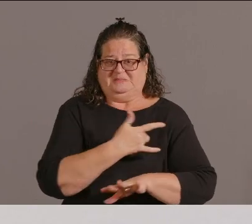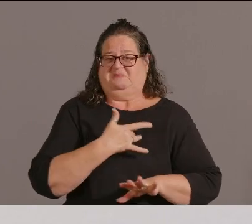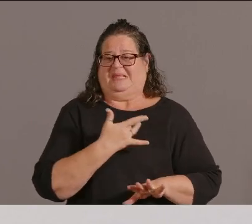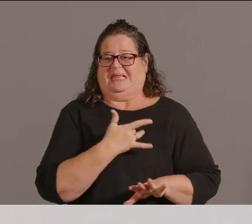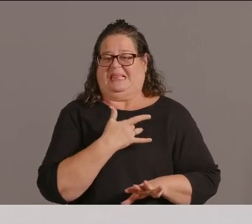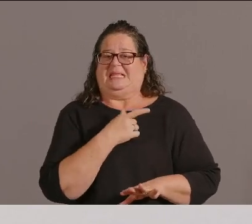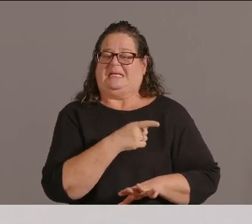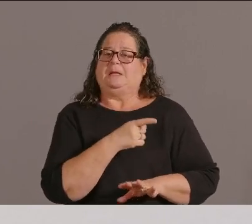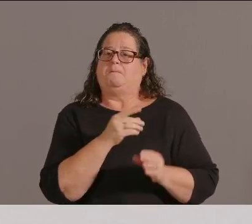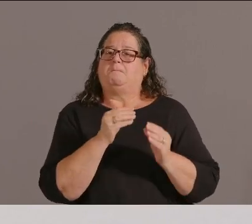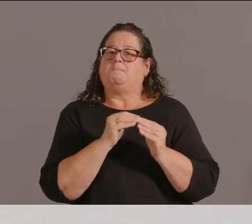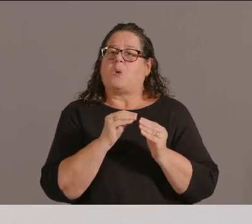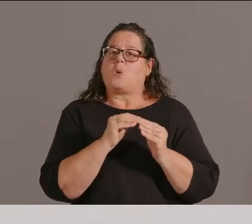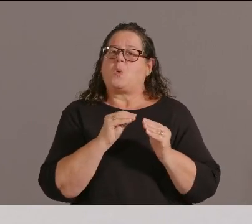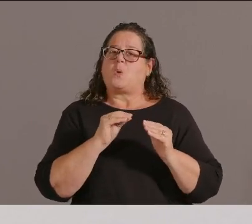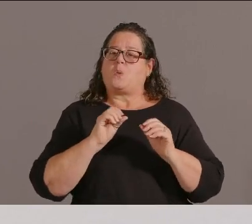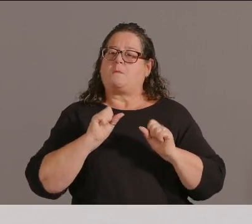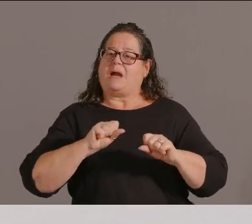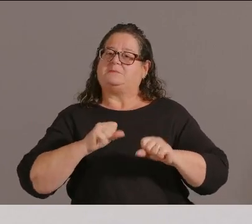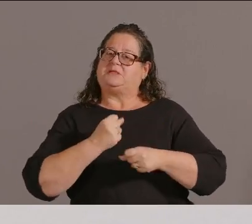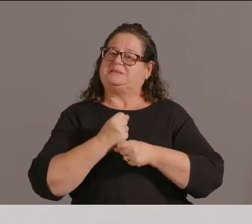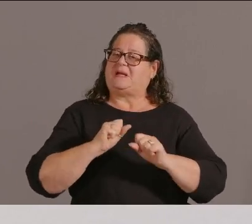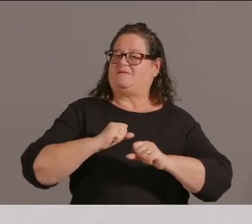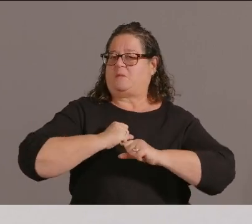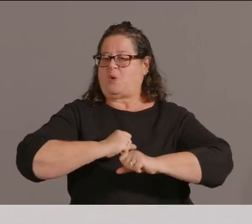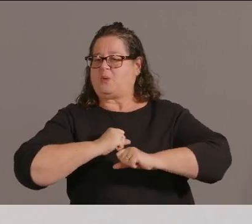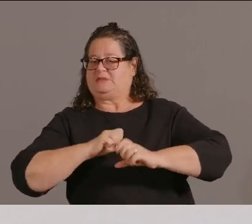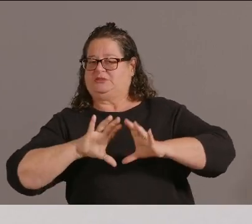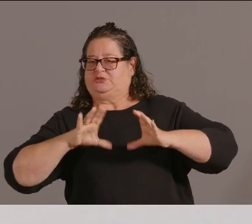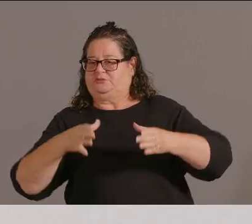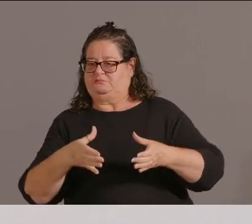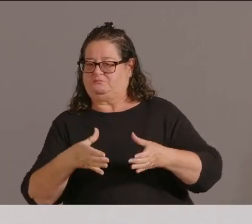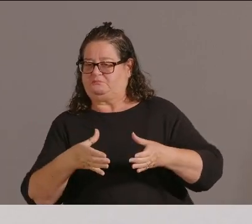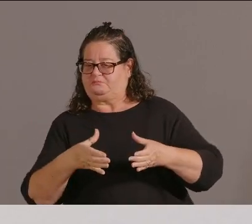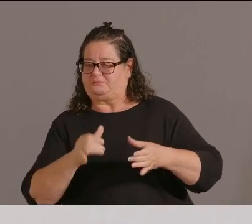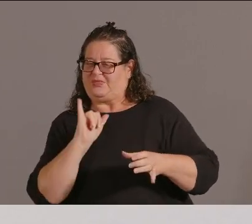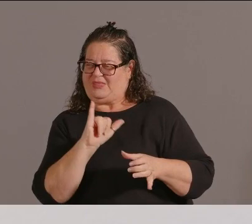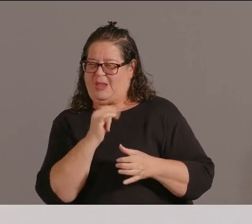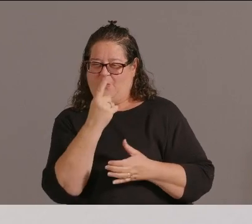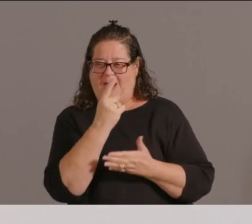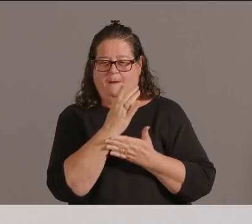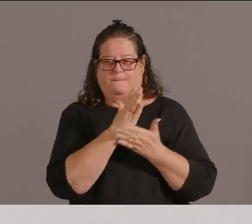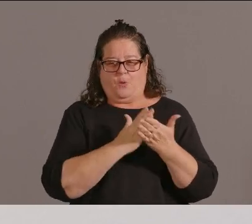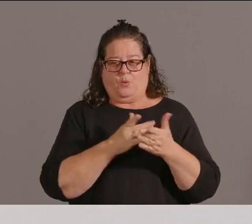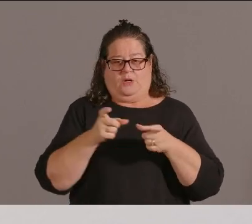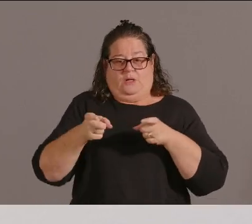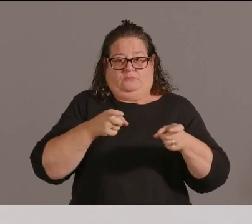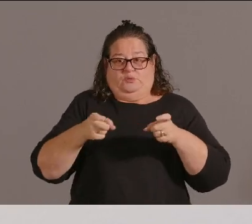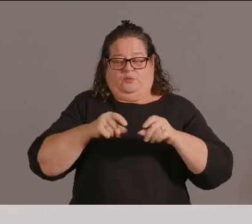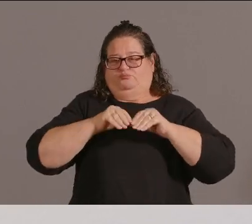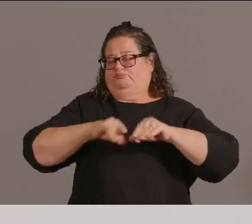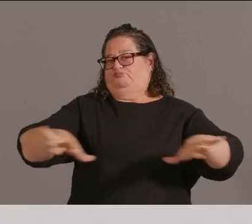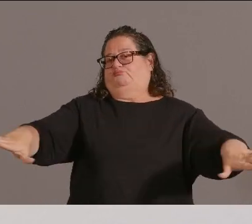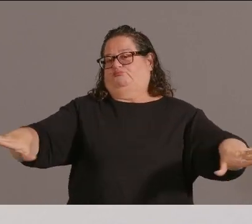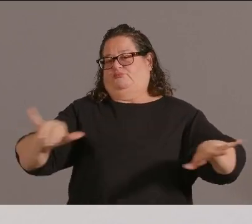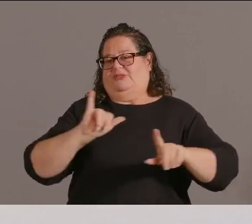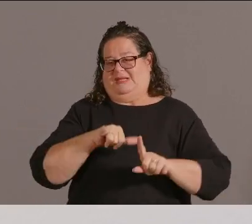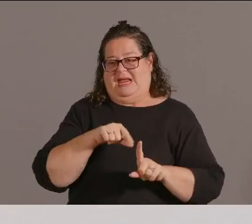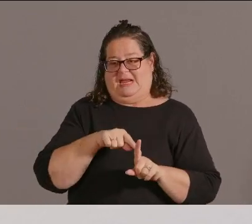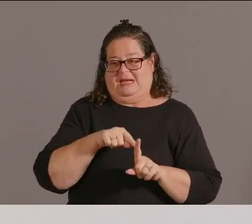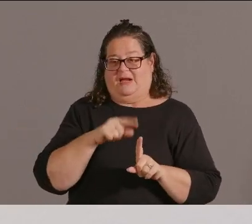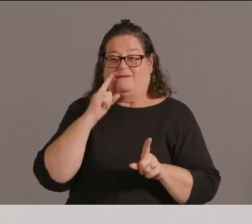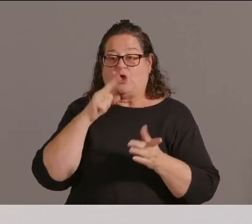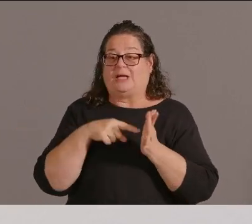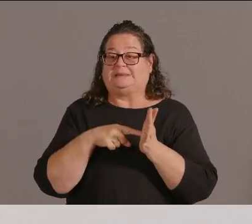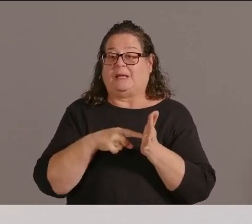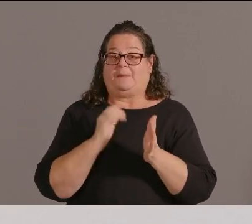That's one component, I think, of controlling the spread. For instance, like if we look at our schools there have been schools that have done